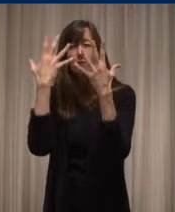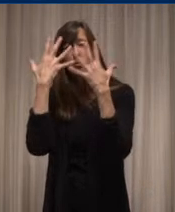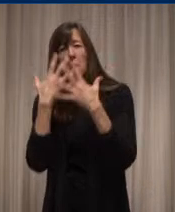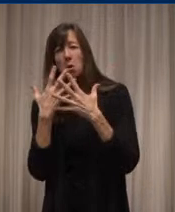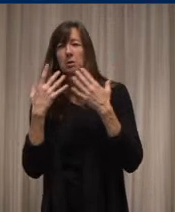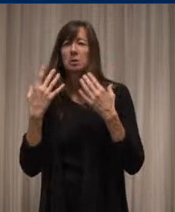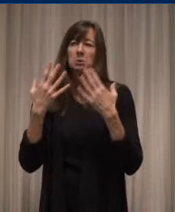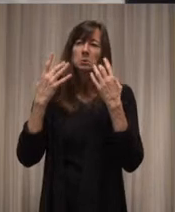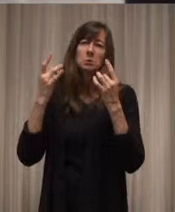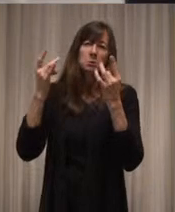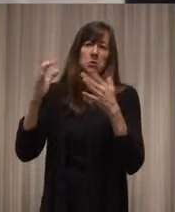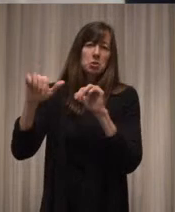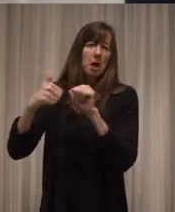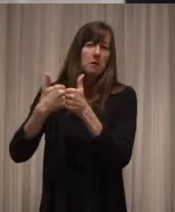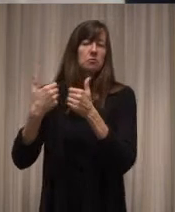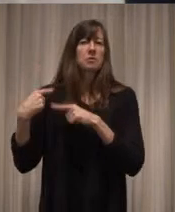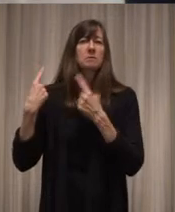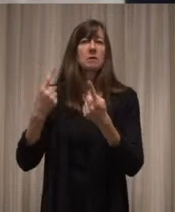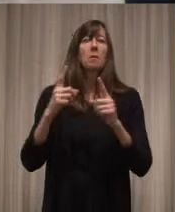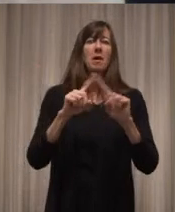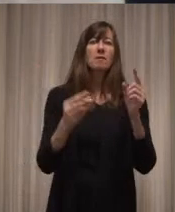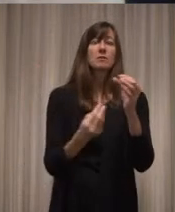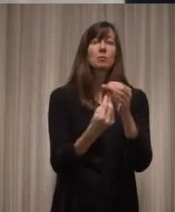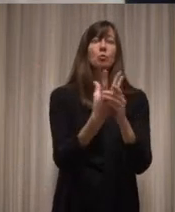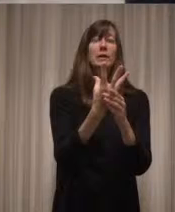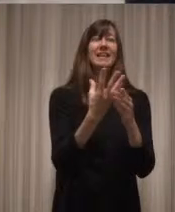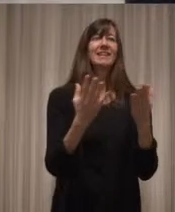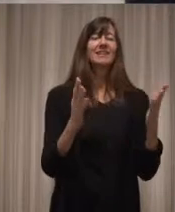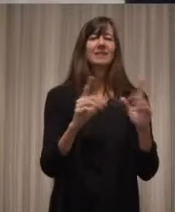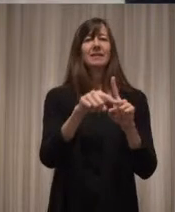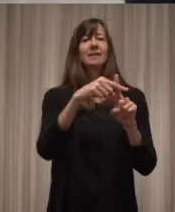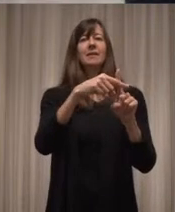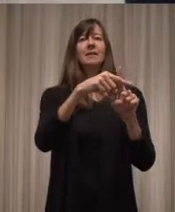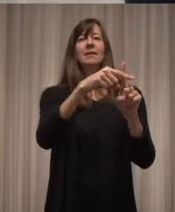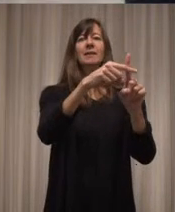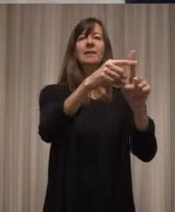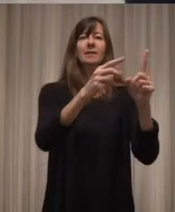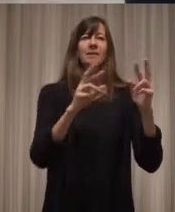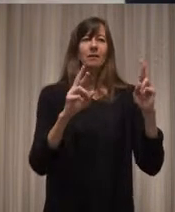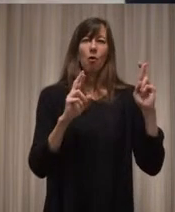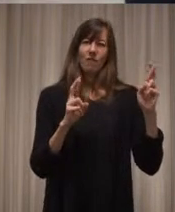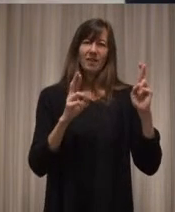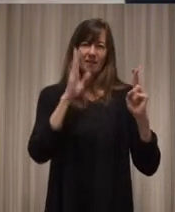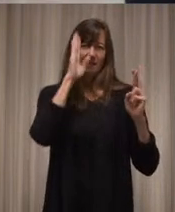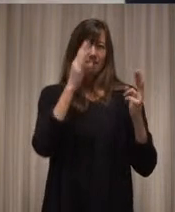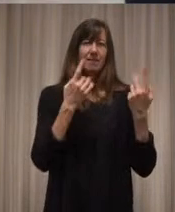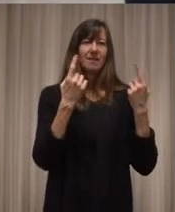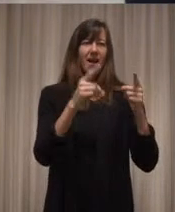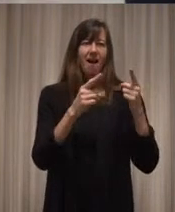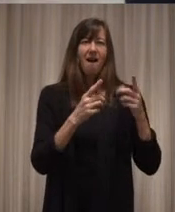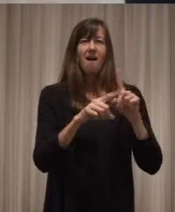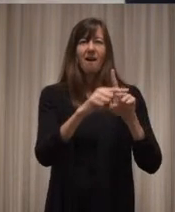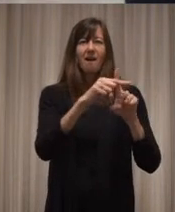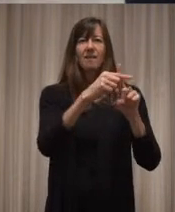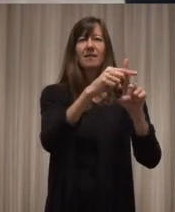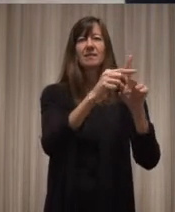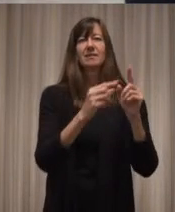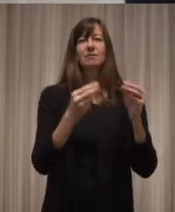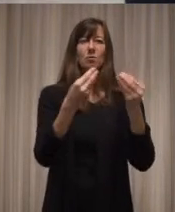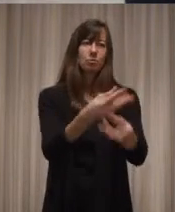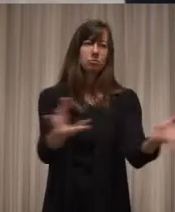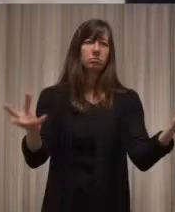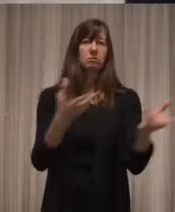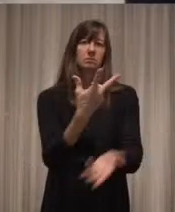into the spring, and finally some signs of optimism and hope around widespread distribution of